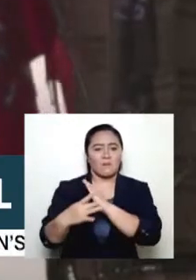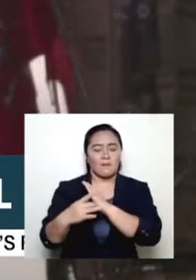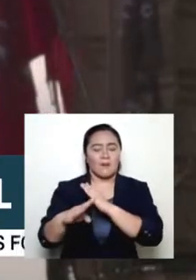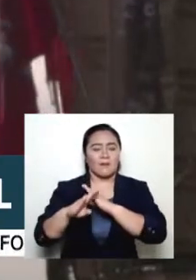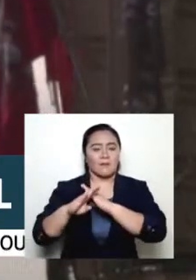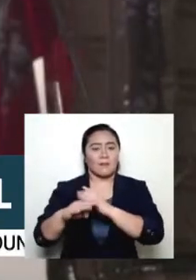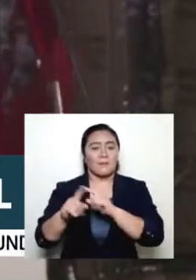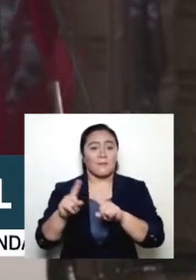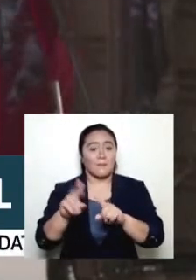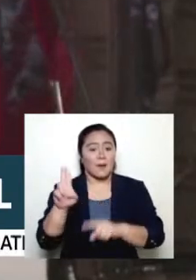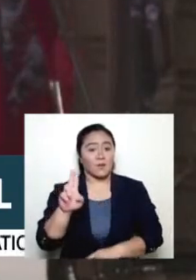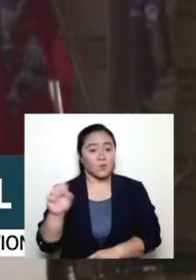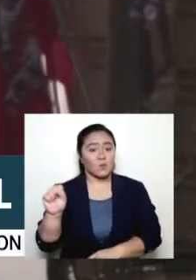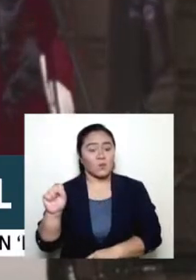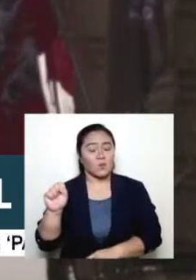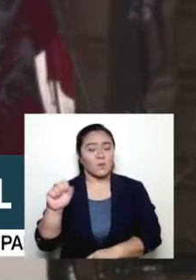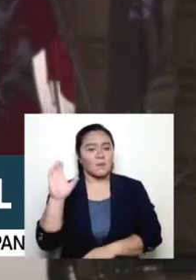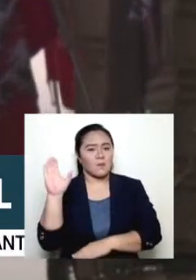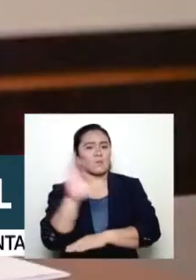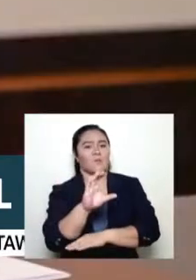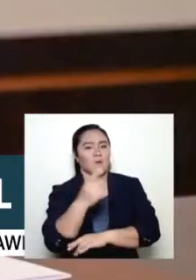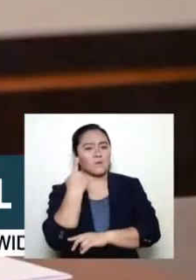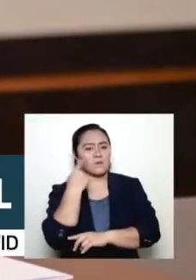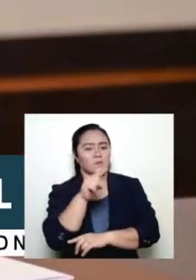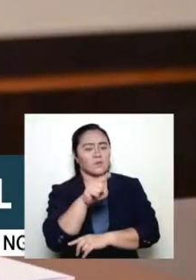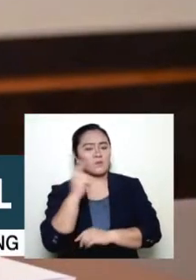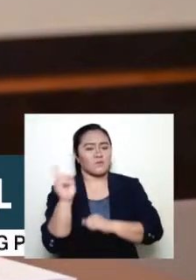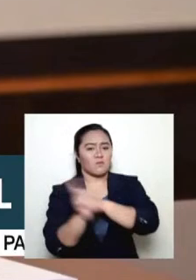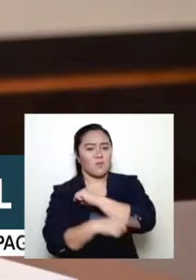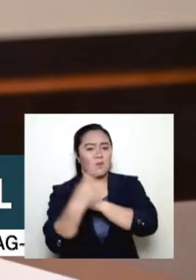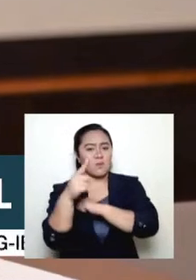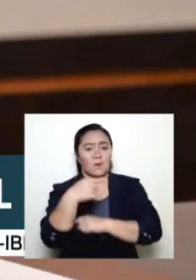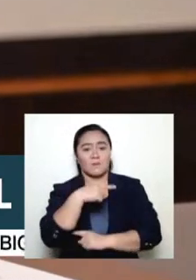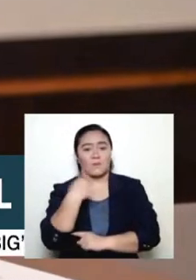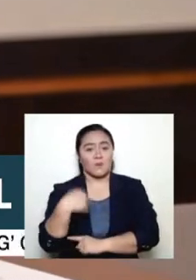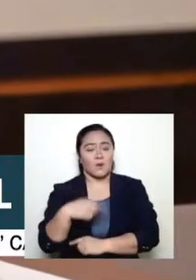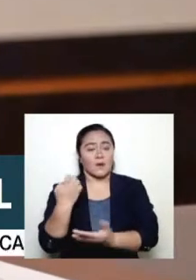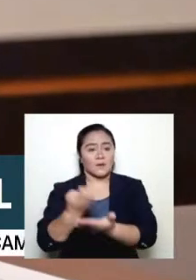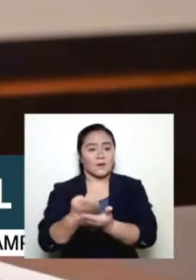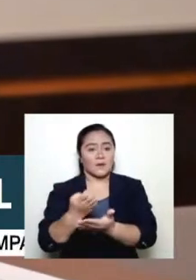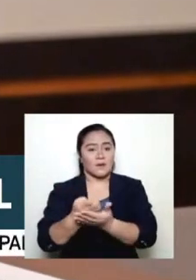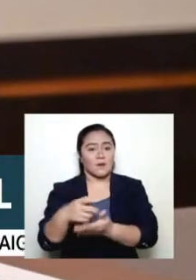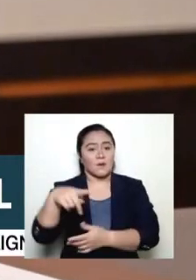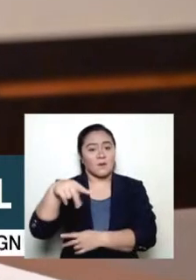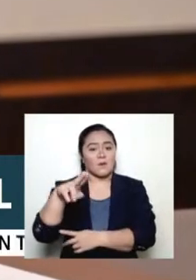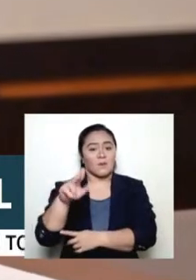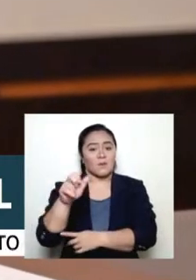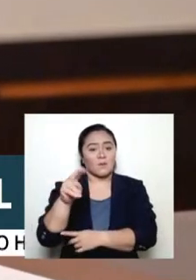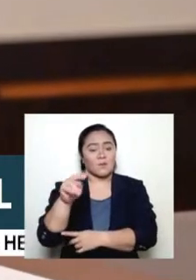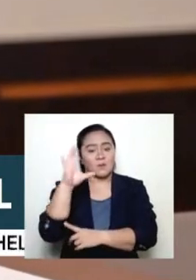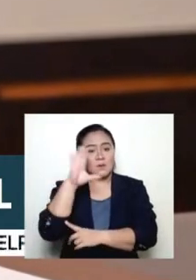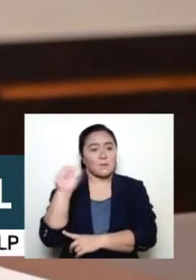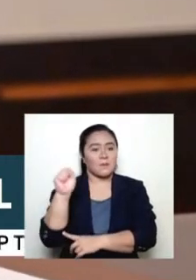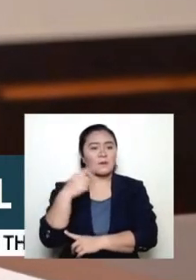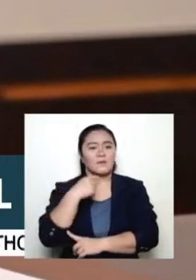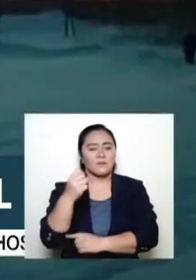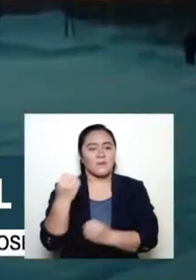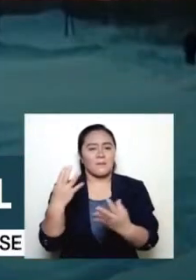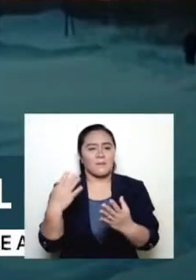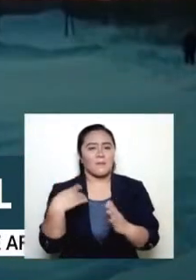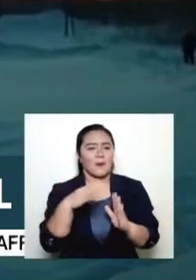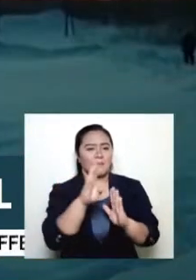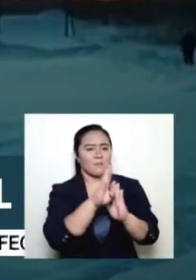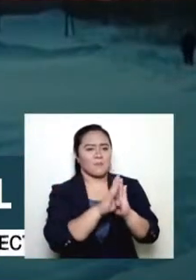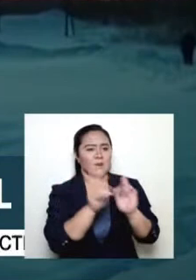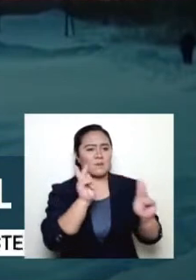which has imposed a host of painful sanctions against the Russian economy, President Vladimir Putin, and many Russian billionaires since the invasion began,